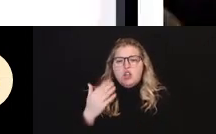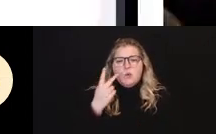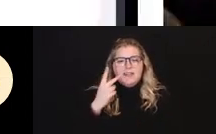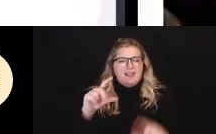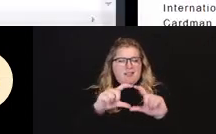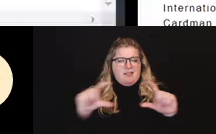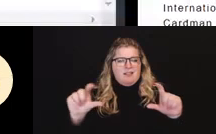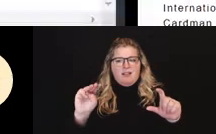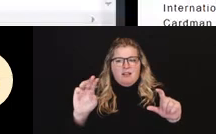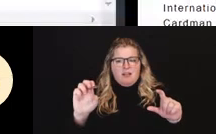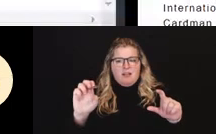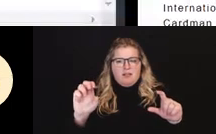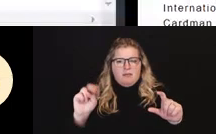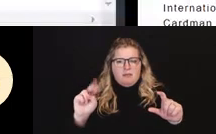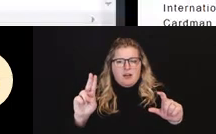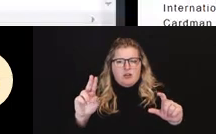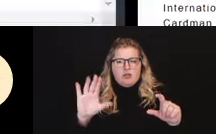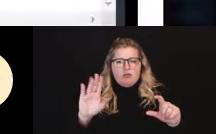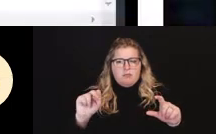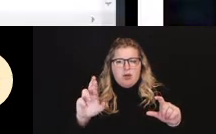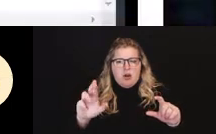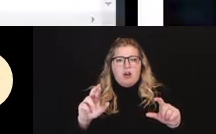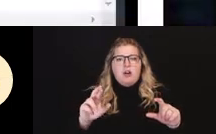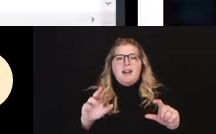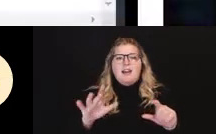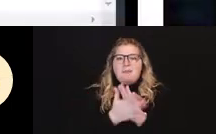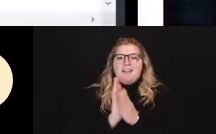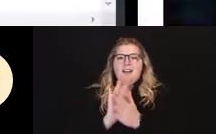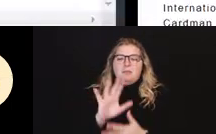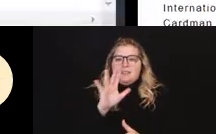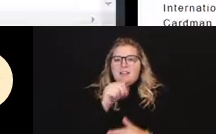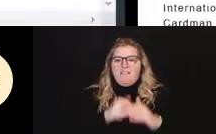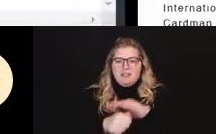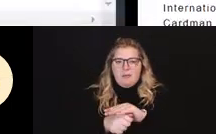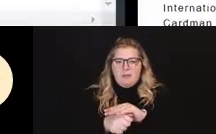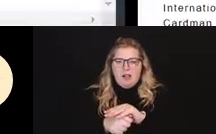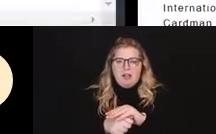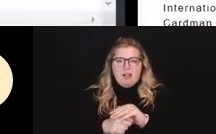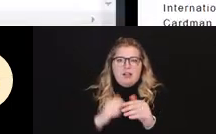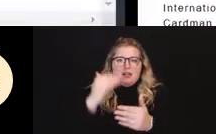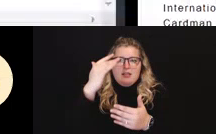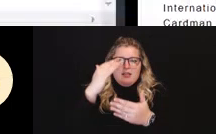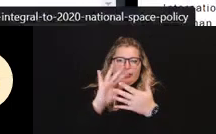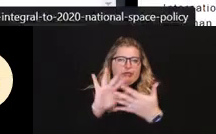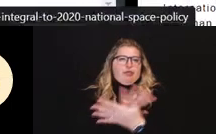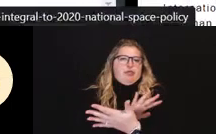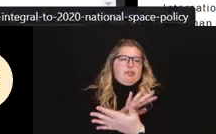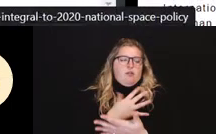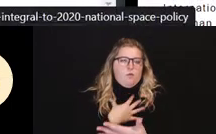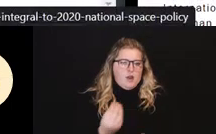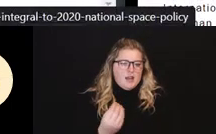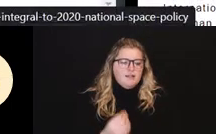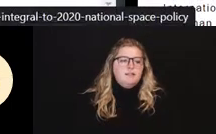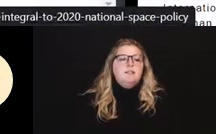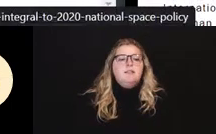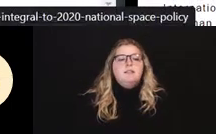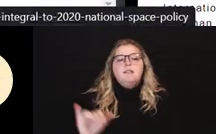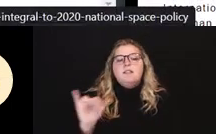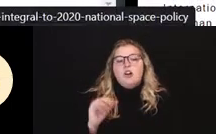menu bar, if I scroll into the page, it becomes invisible, the white text on the white background. Also a little trickier,